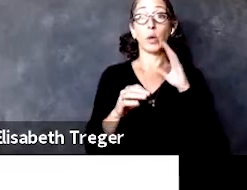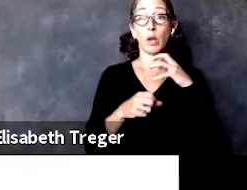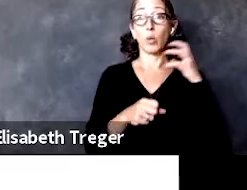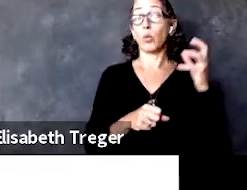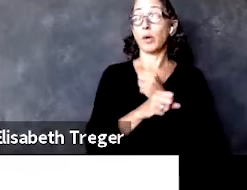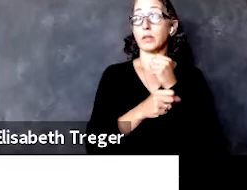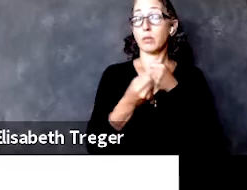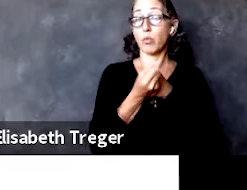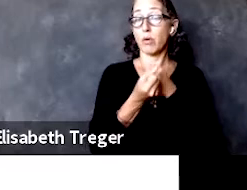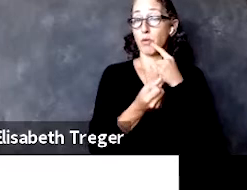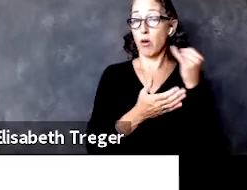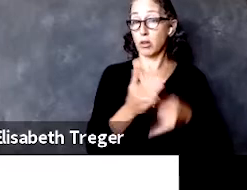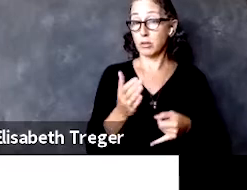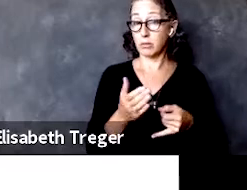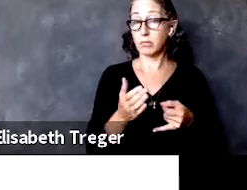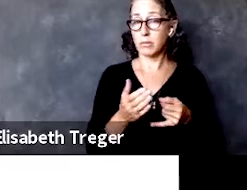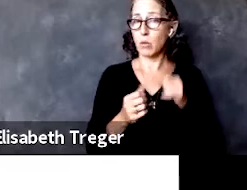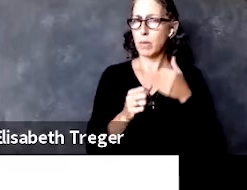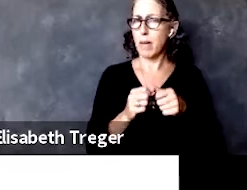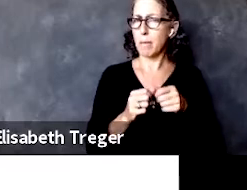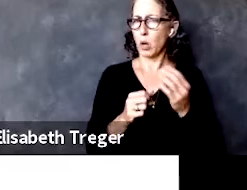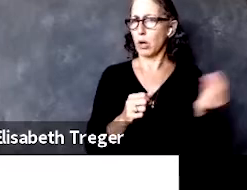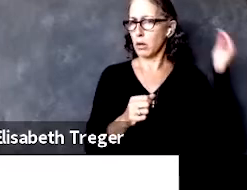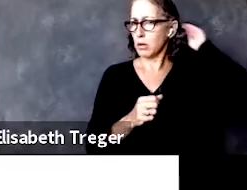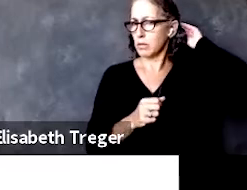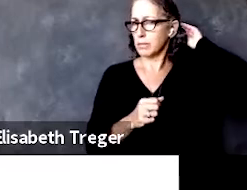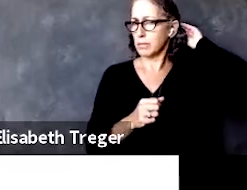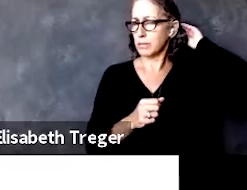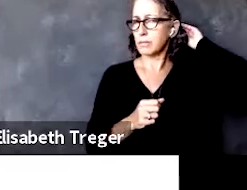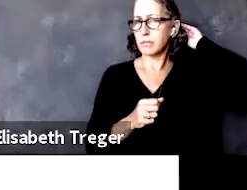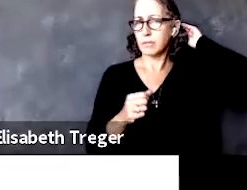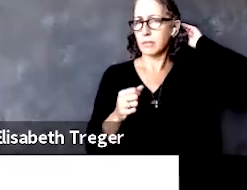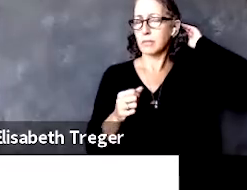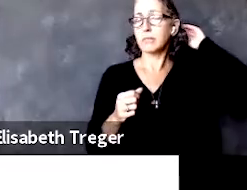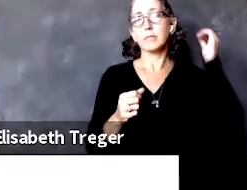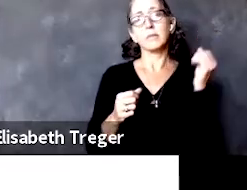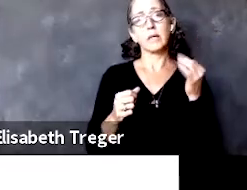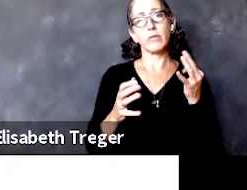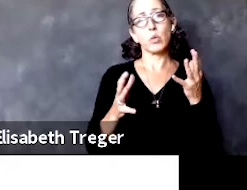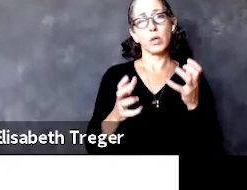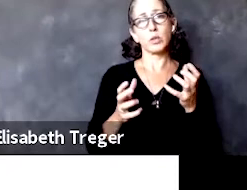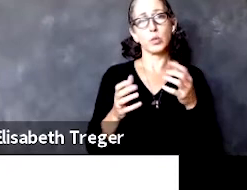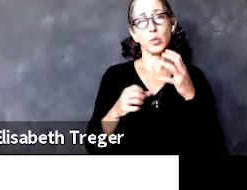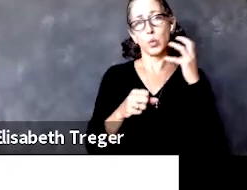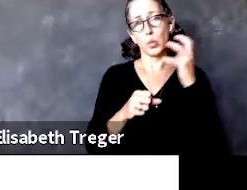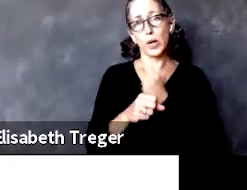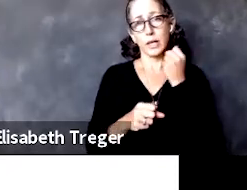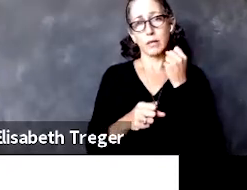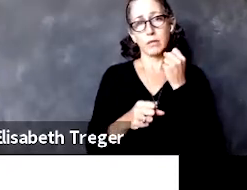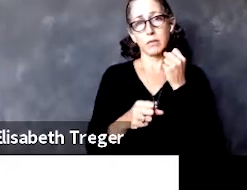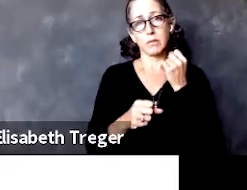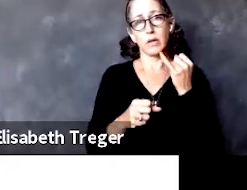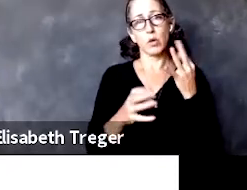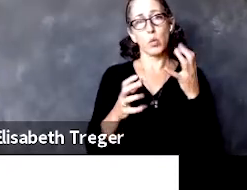the arts, and this is something to keep in mind no matter who we talk to, if we're going to win support for the arts, if we're going to have Congress fund the